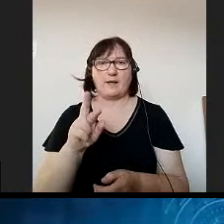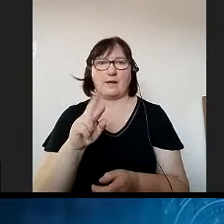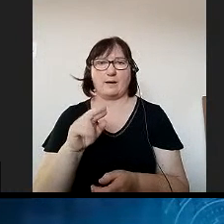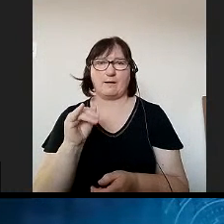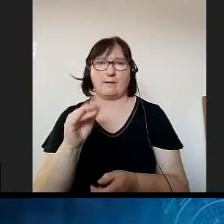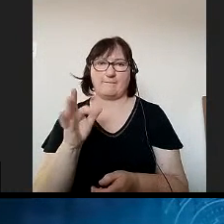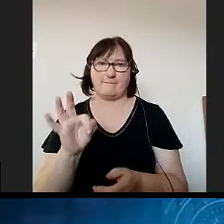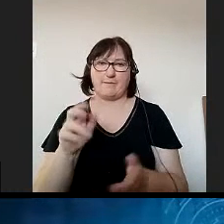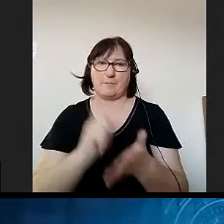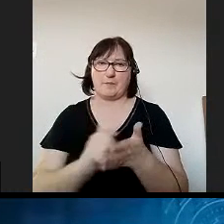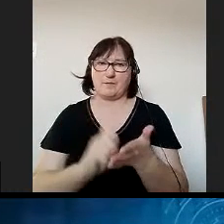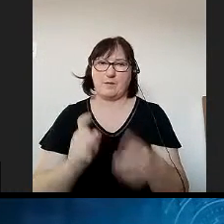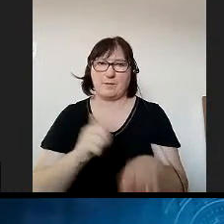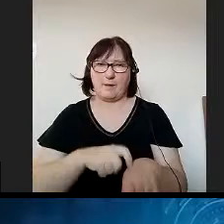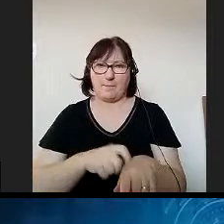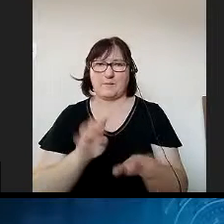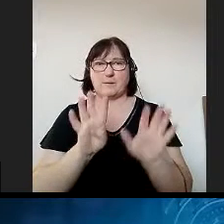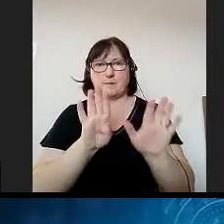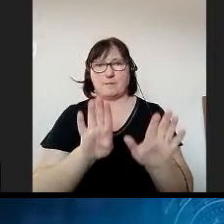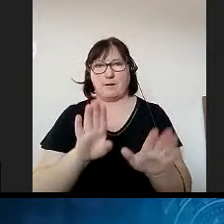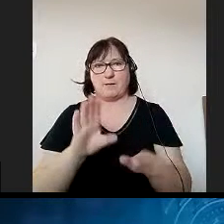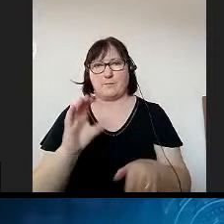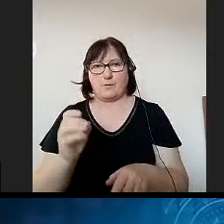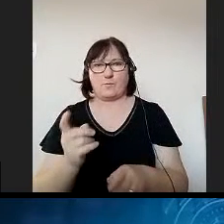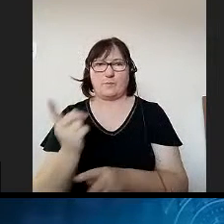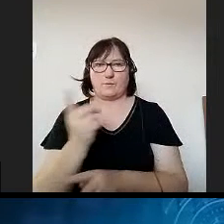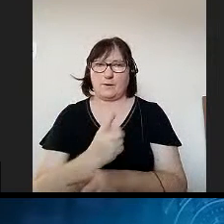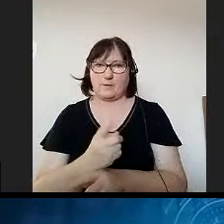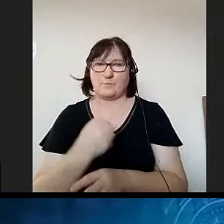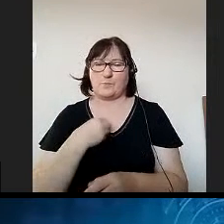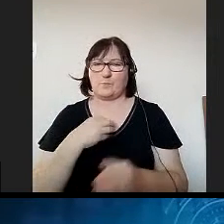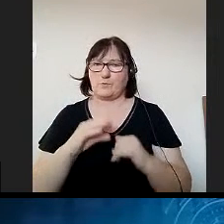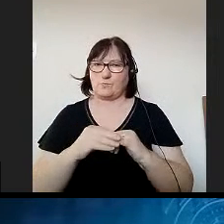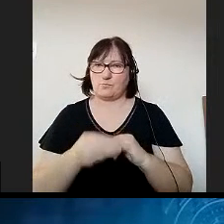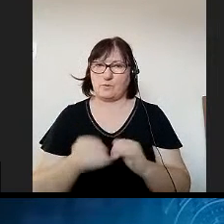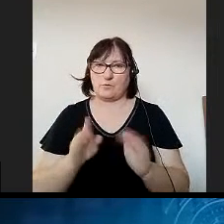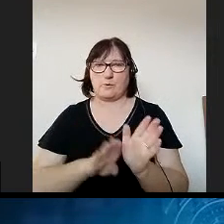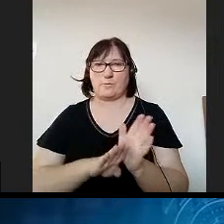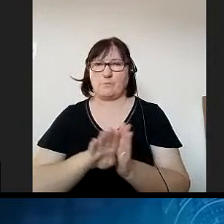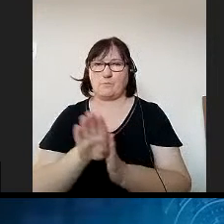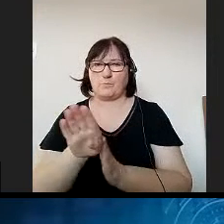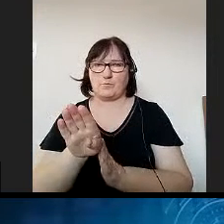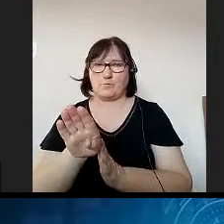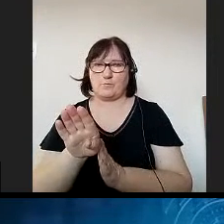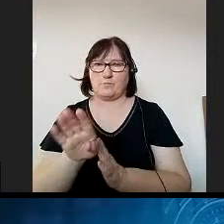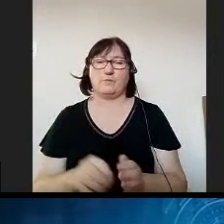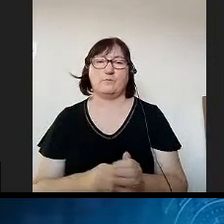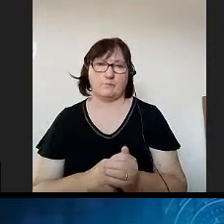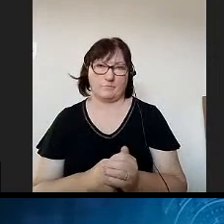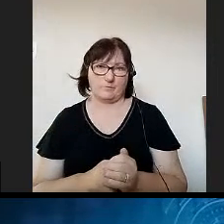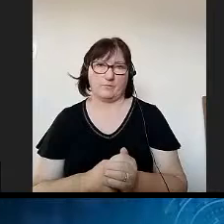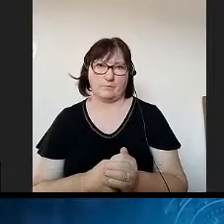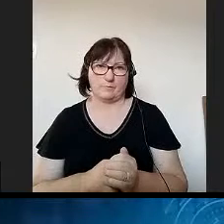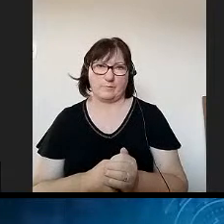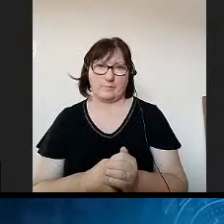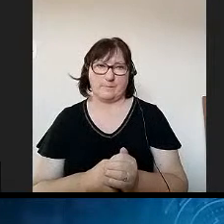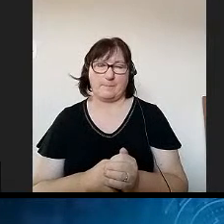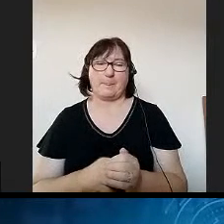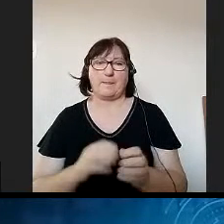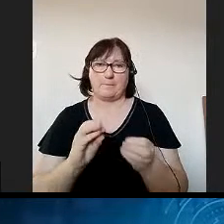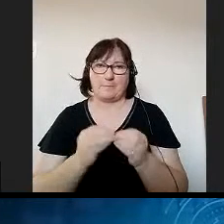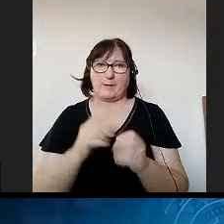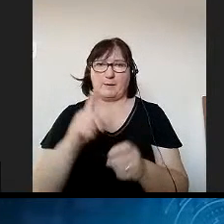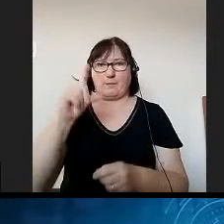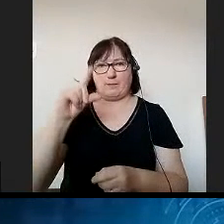but we are trying the best that we can to improve our service. So we are trying our best to minimize it to